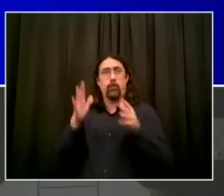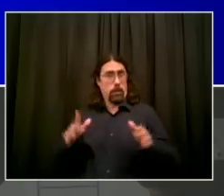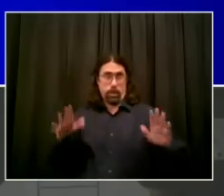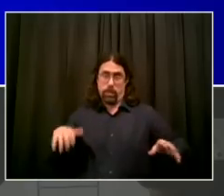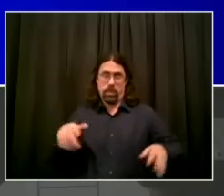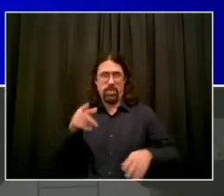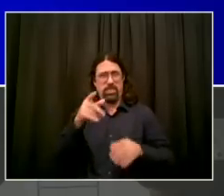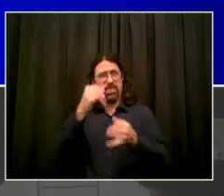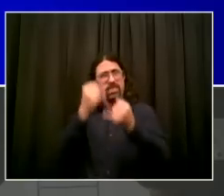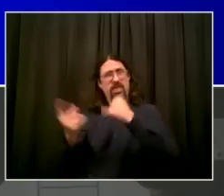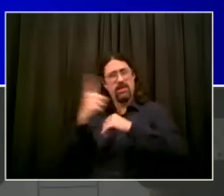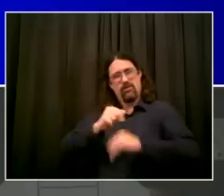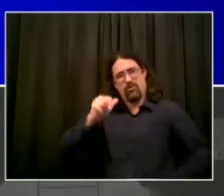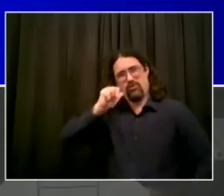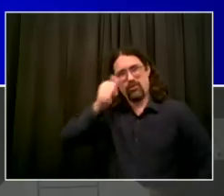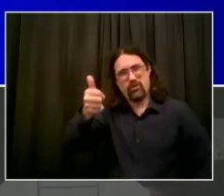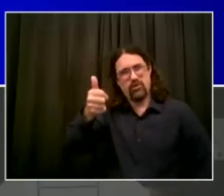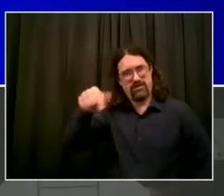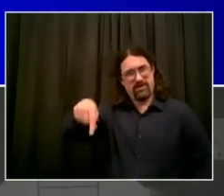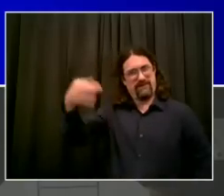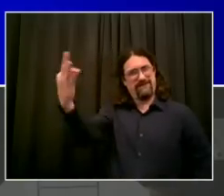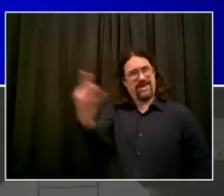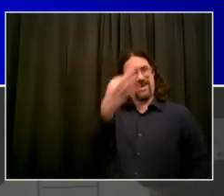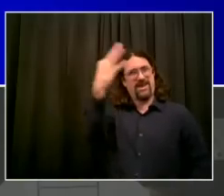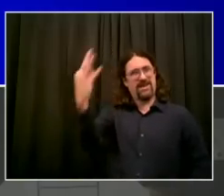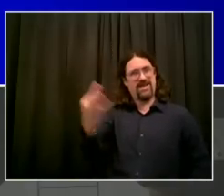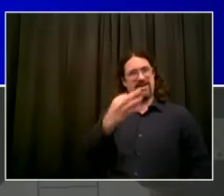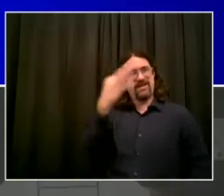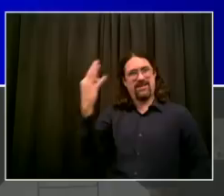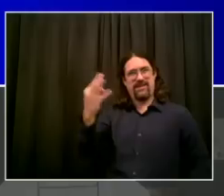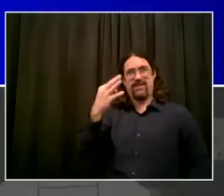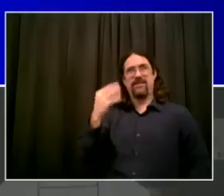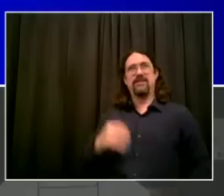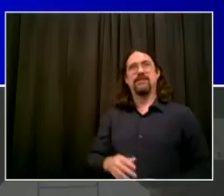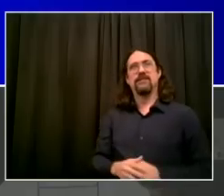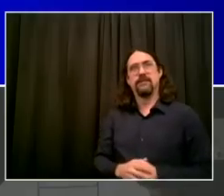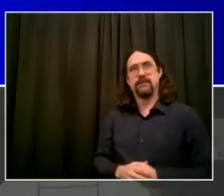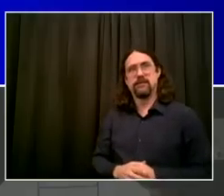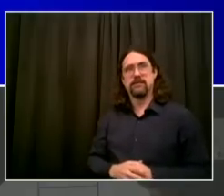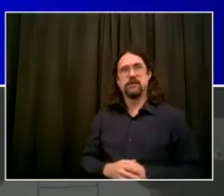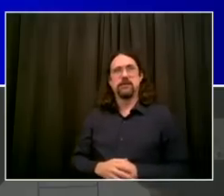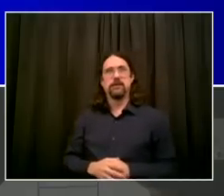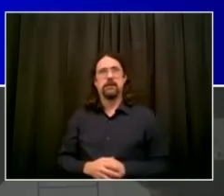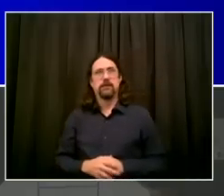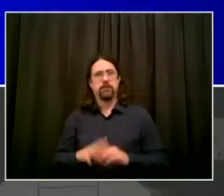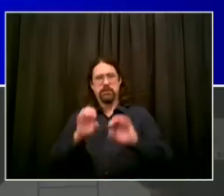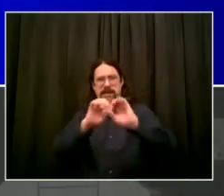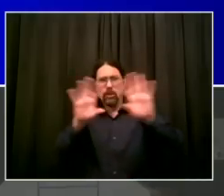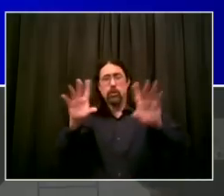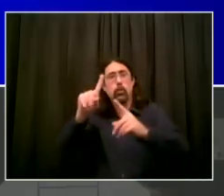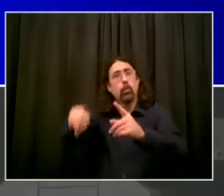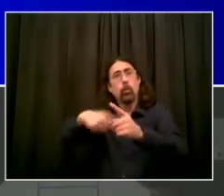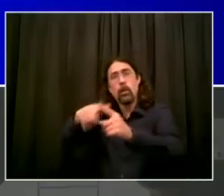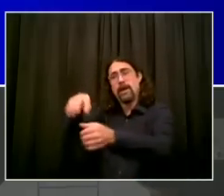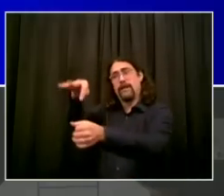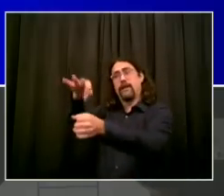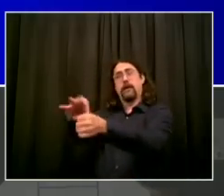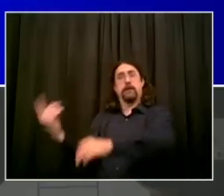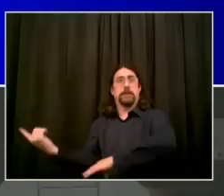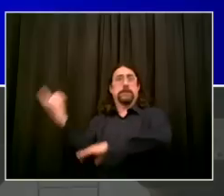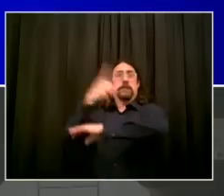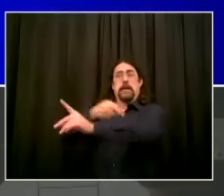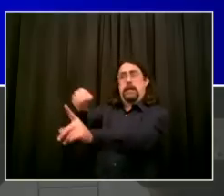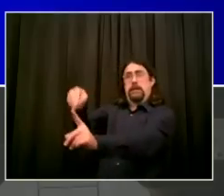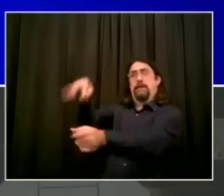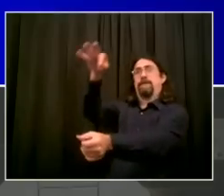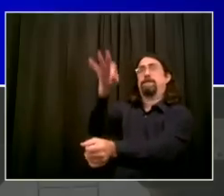And again, the election, of course, is November 3rd, but early voting begins as early as October 24th, so it's right around the corner. 3 ways to register